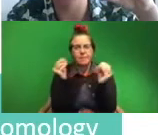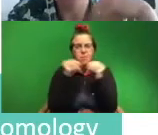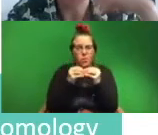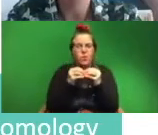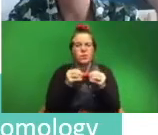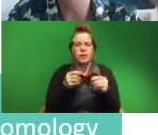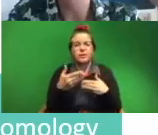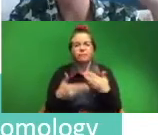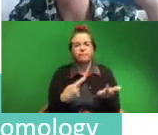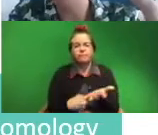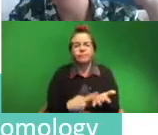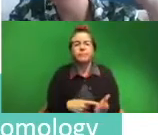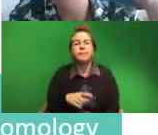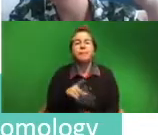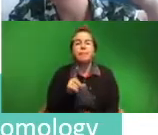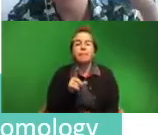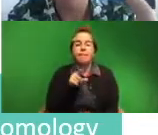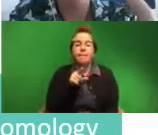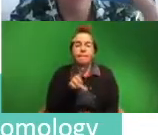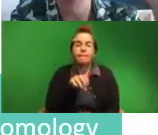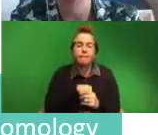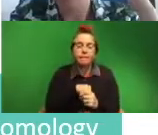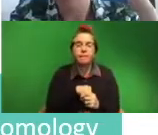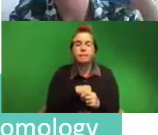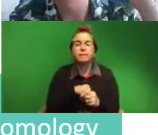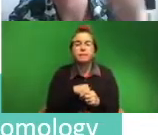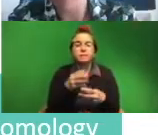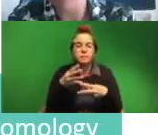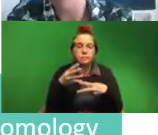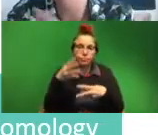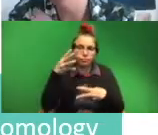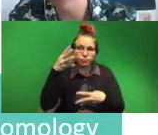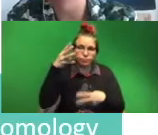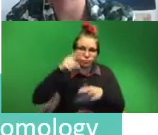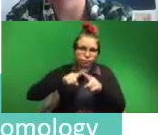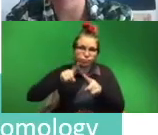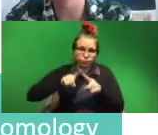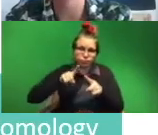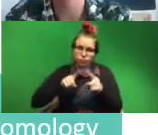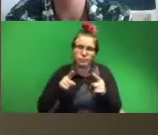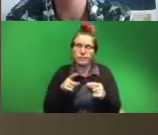along, but it encompasses a ton of different things, ton of different